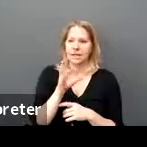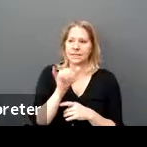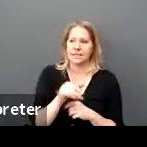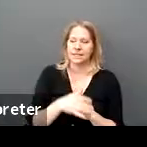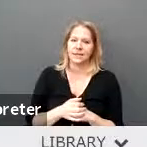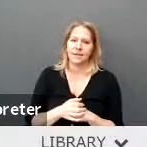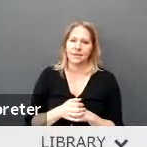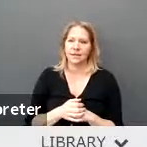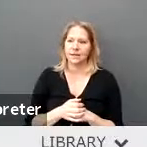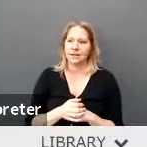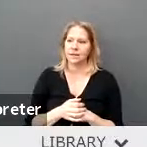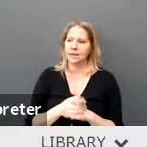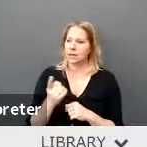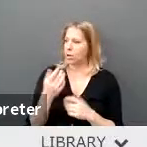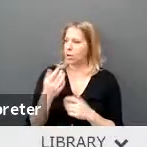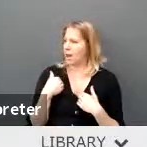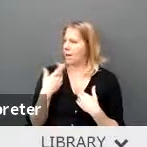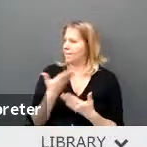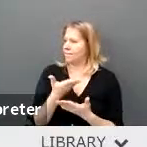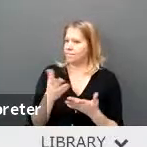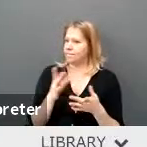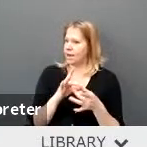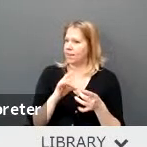All right, anyone else have anything?